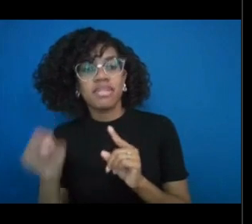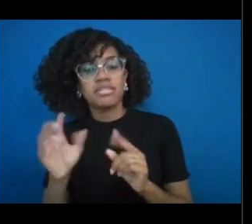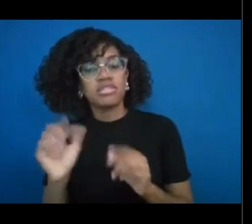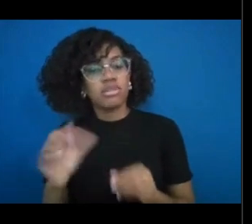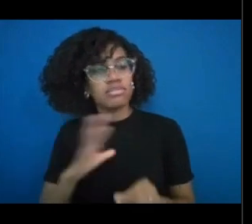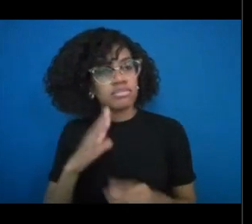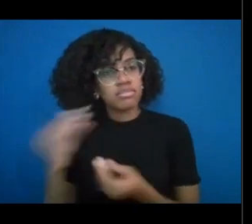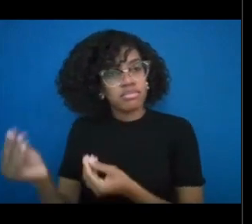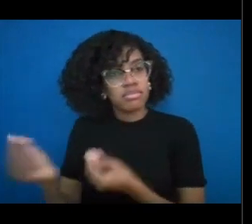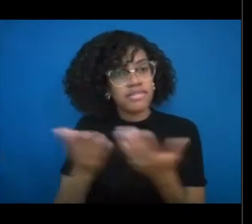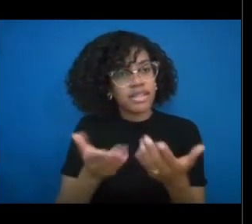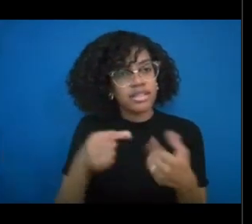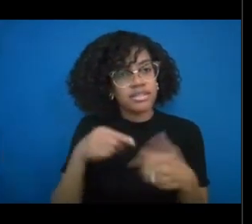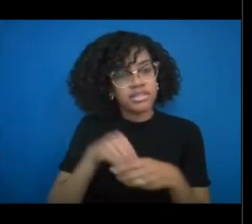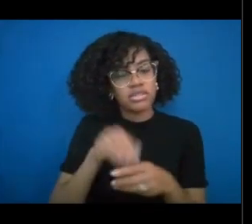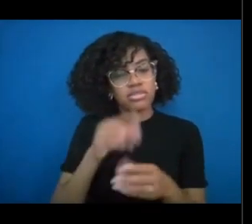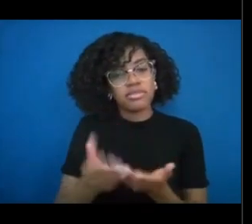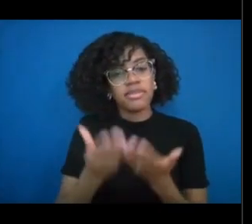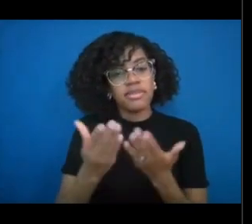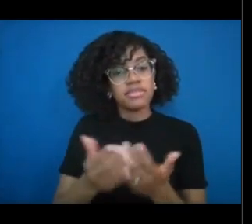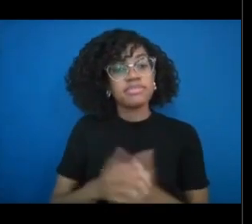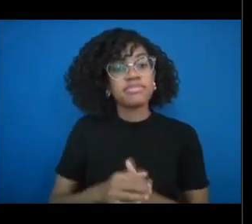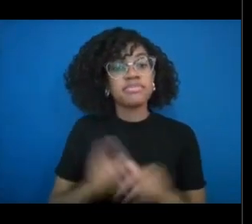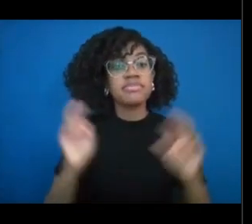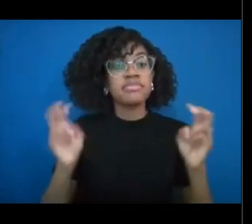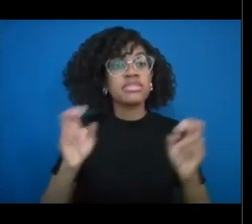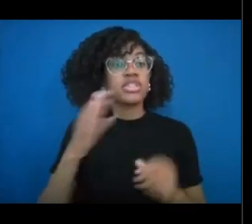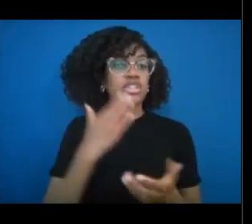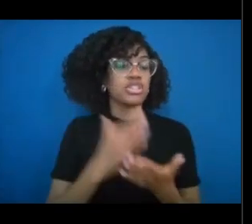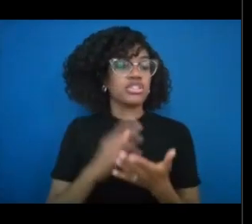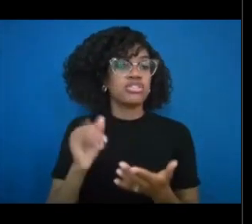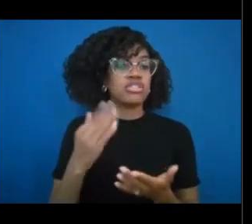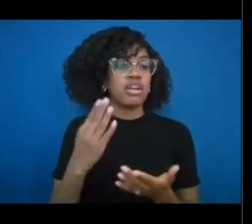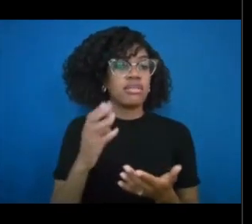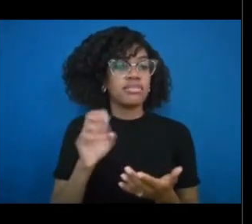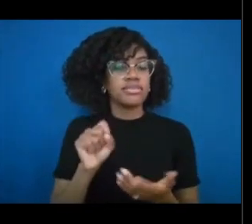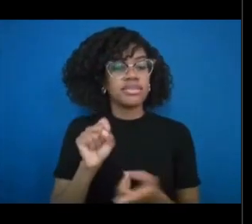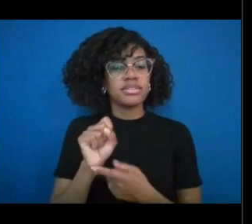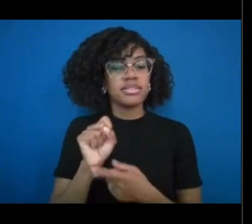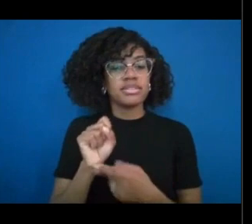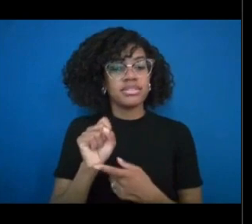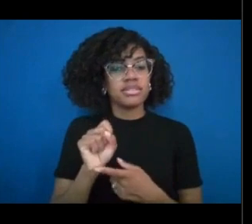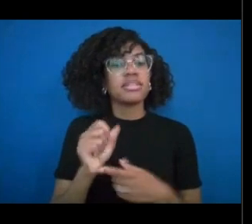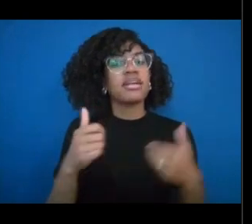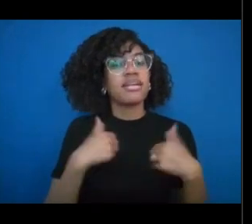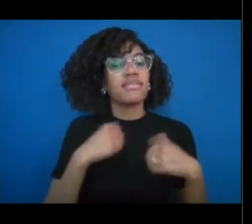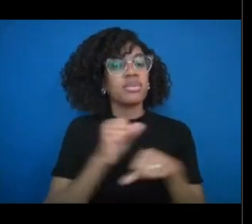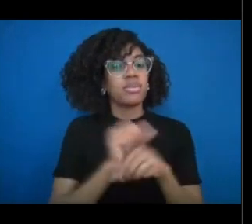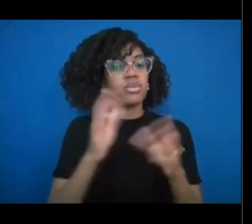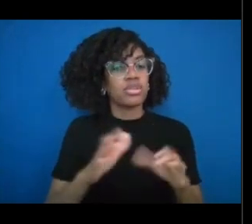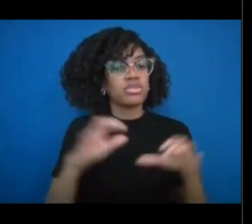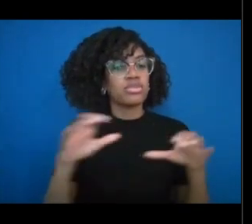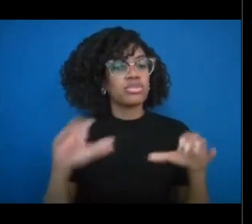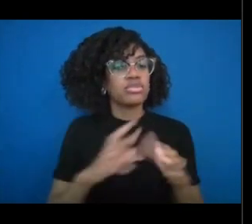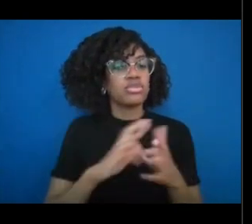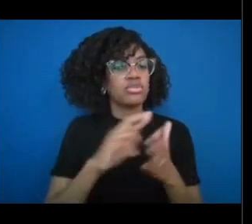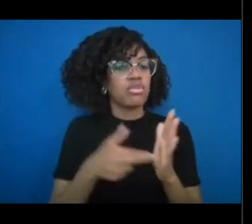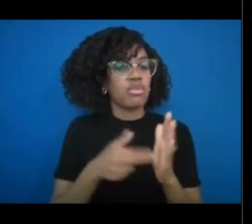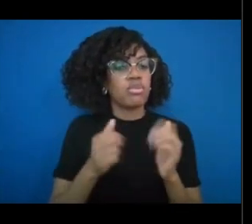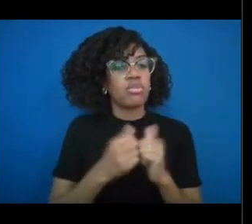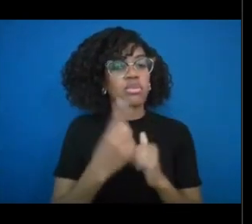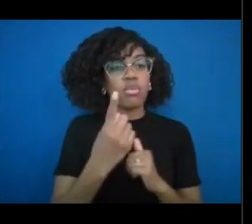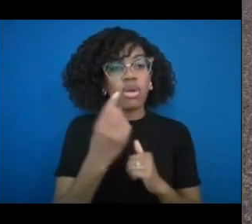based on those principles that address, that have workers performing roles with one or more of